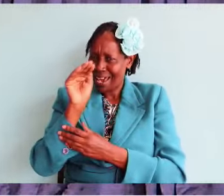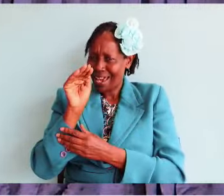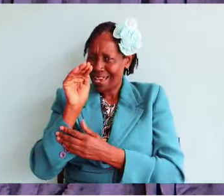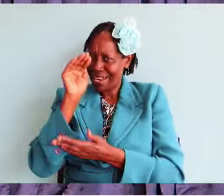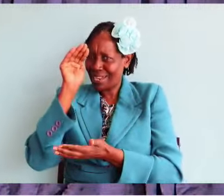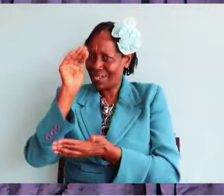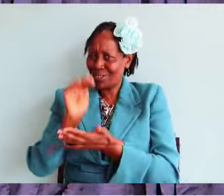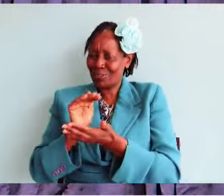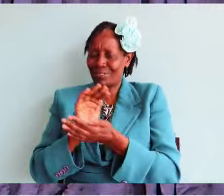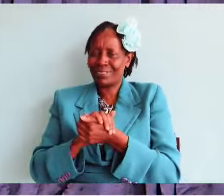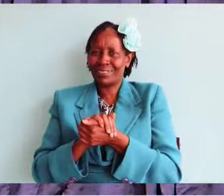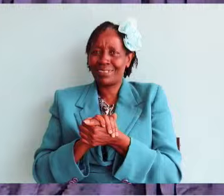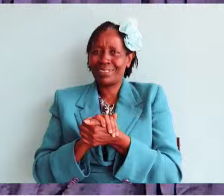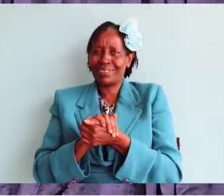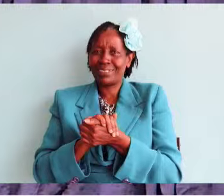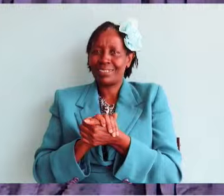here?